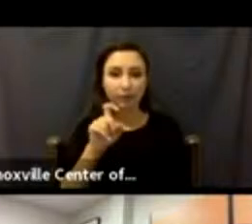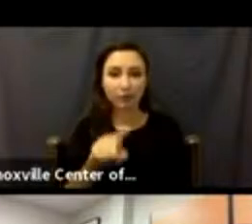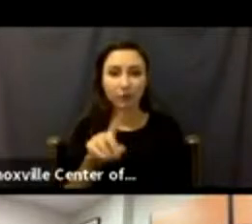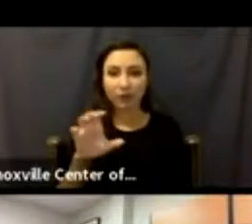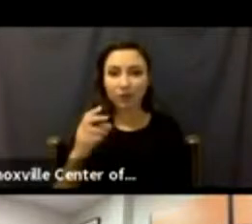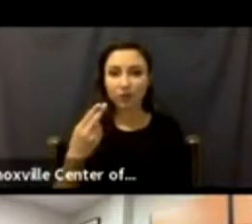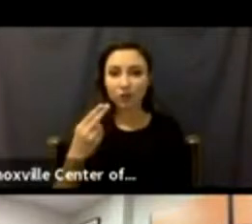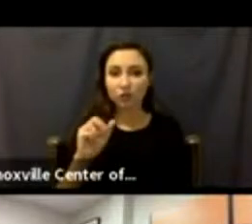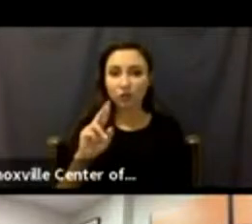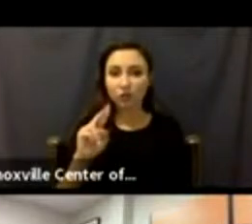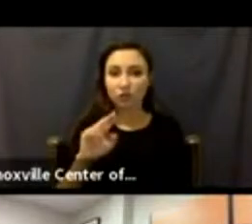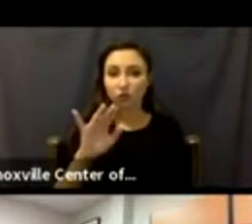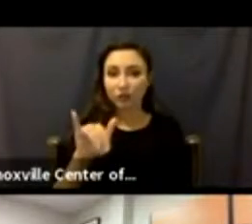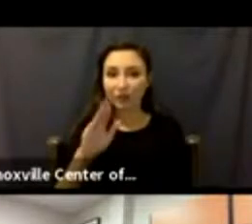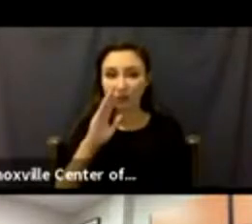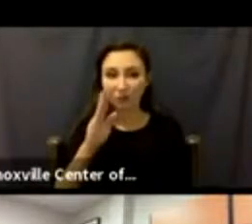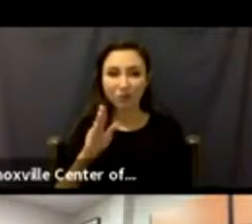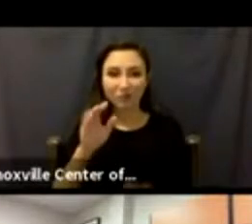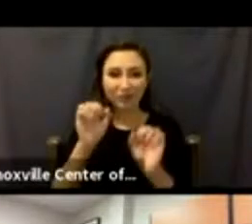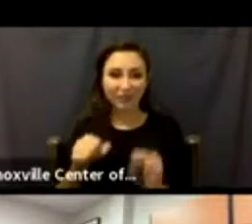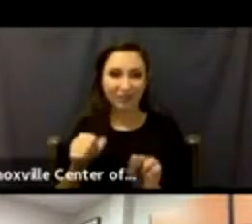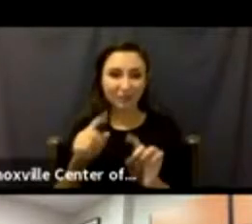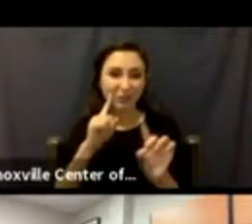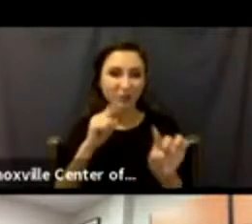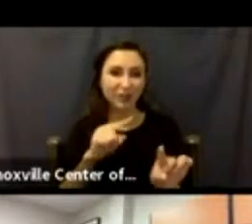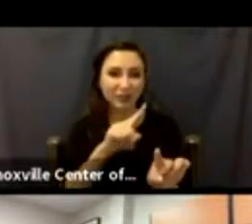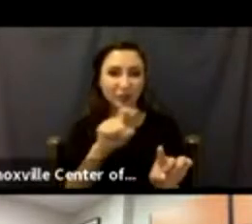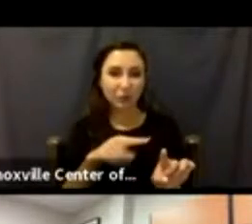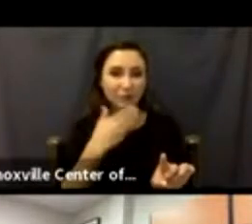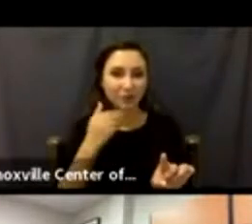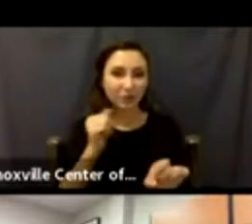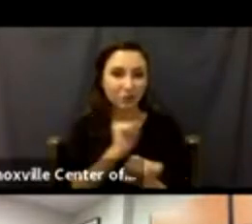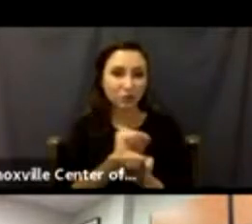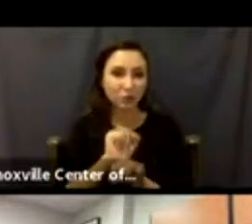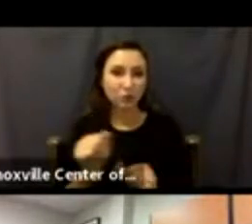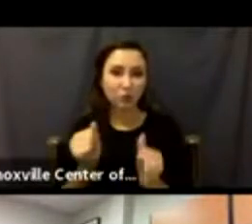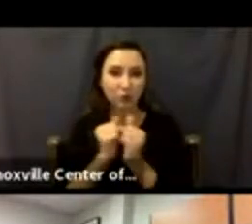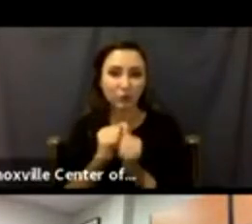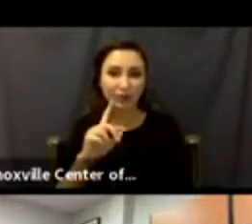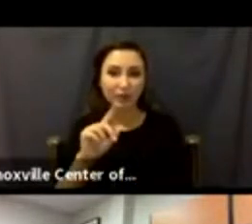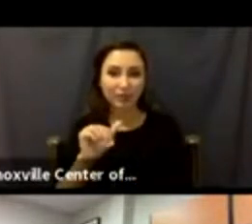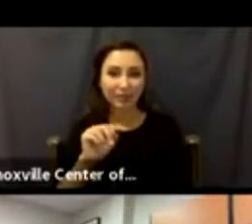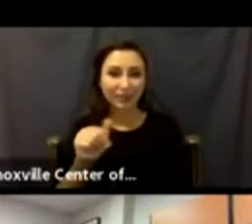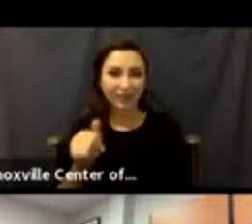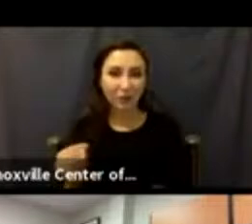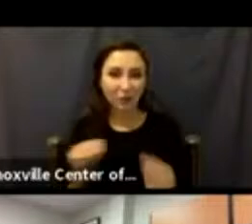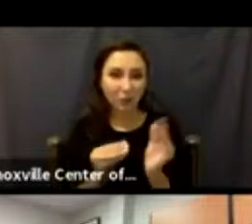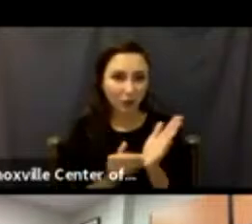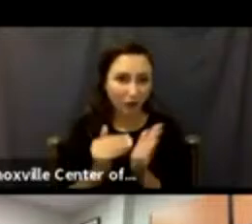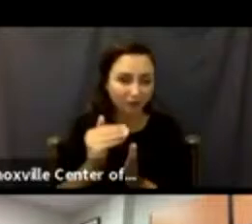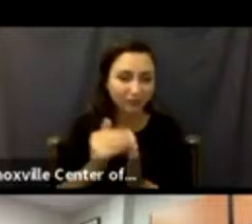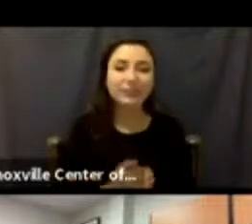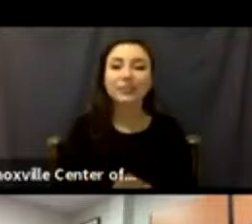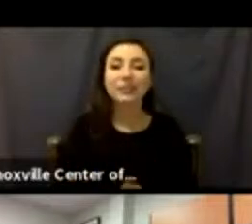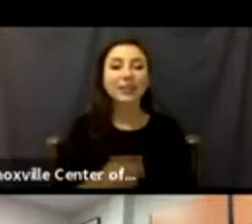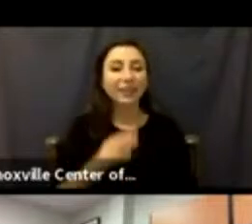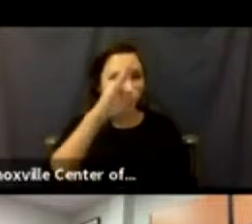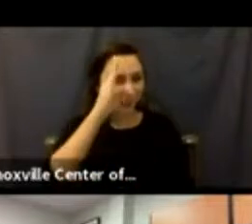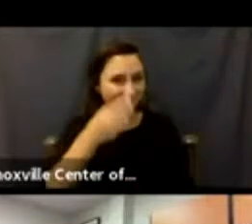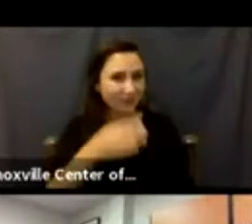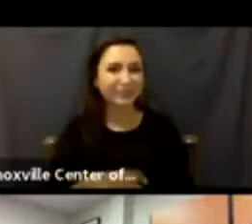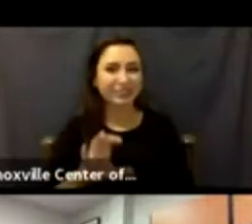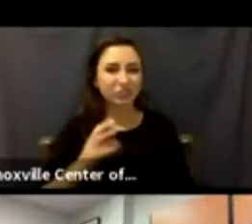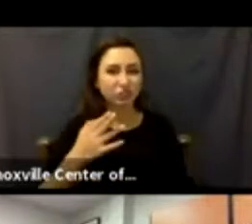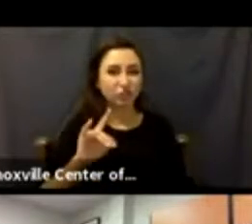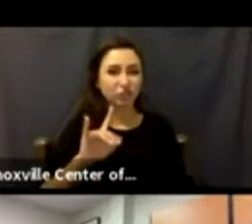Charity will be able to answer that question better as she works with the data more often than I do. Hi. So